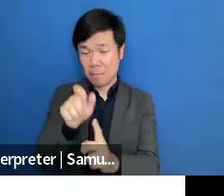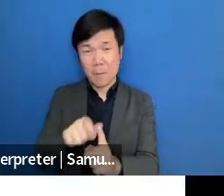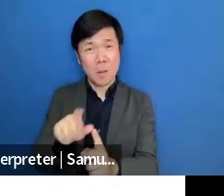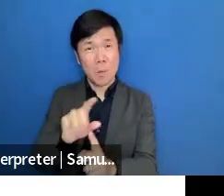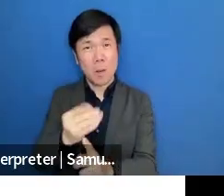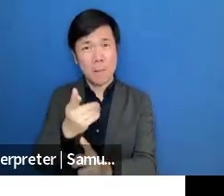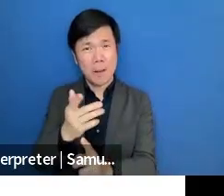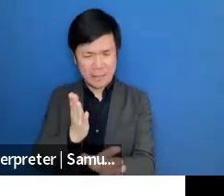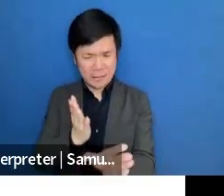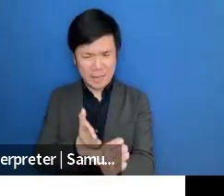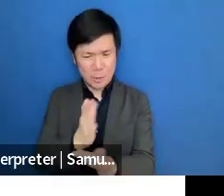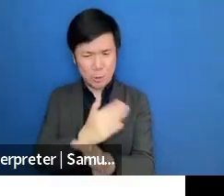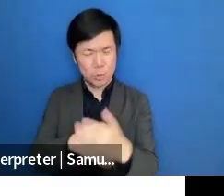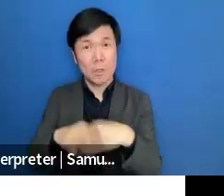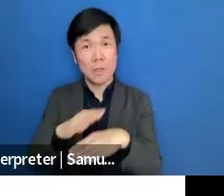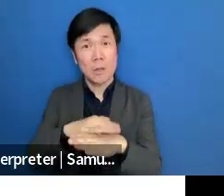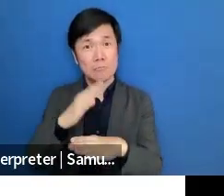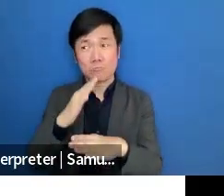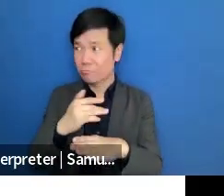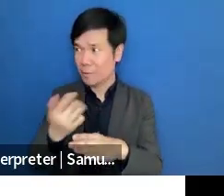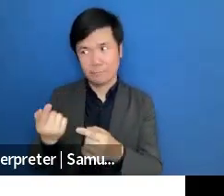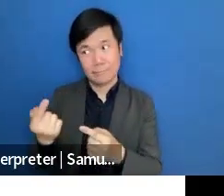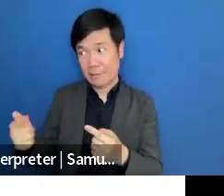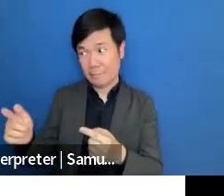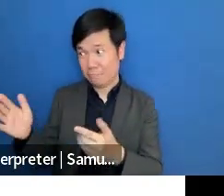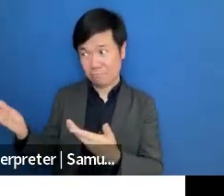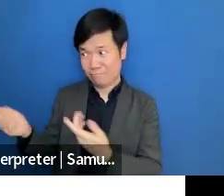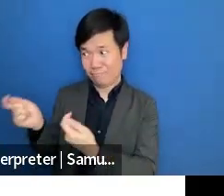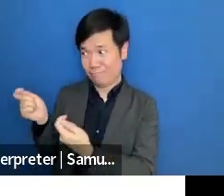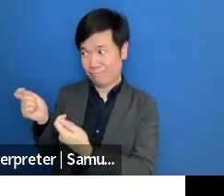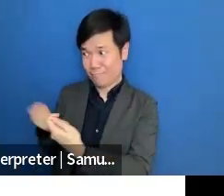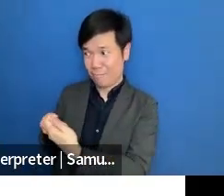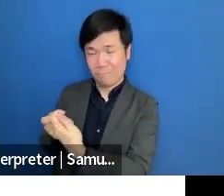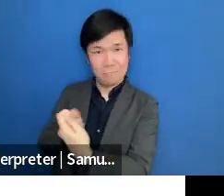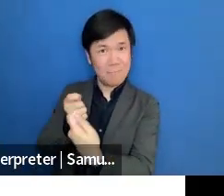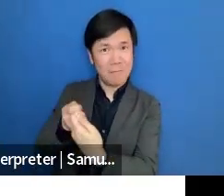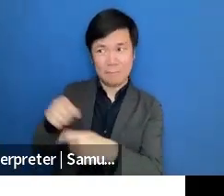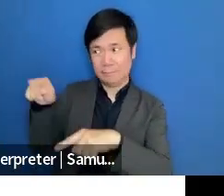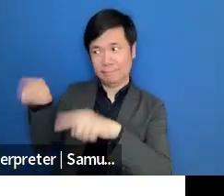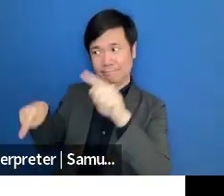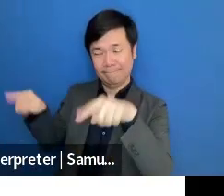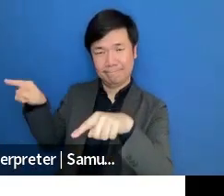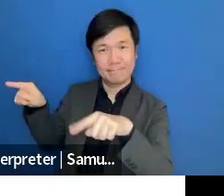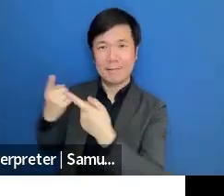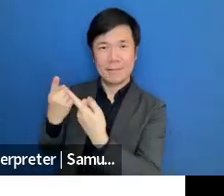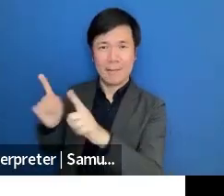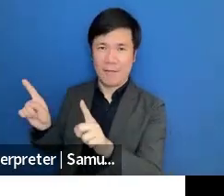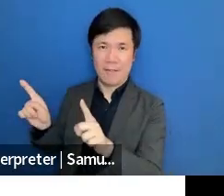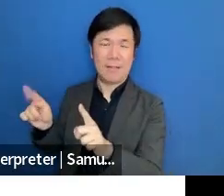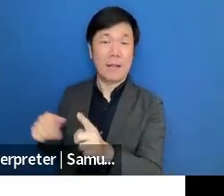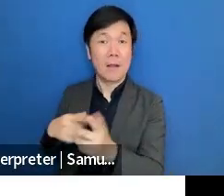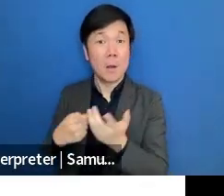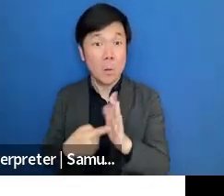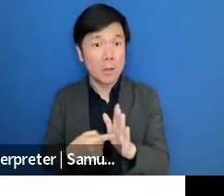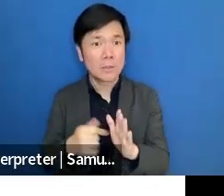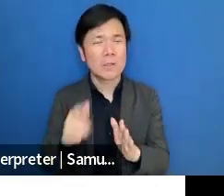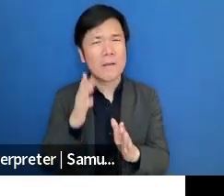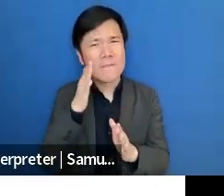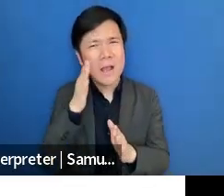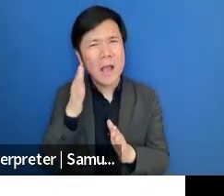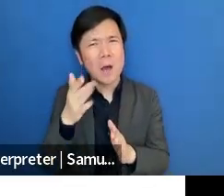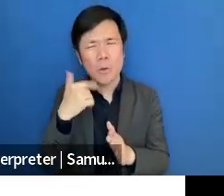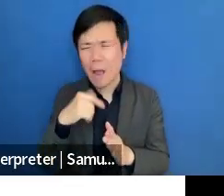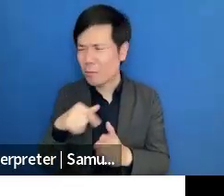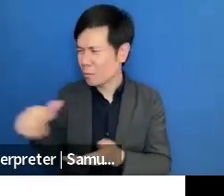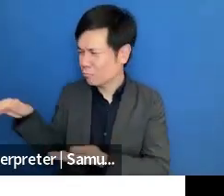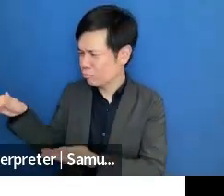mental disability, for instance. So, in hindsight, perhaps it would have been more appropriate to use a different format of data